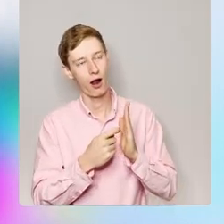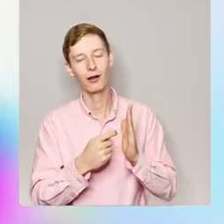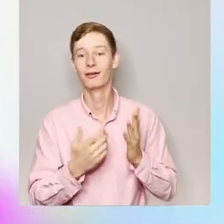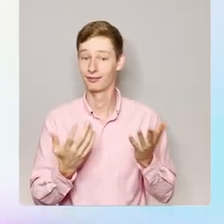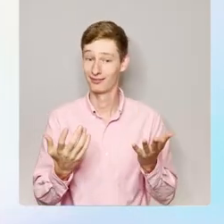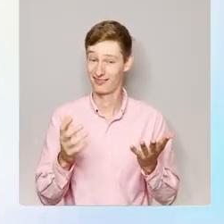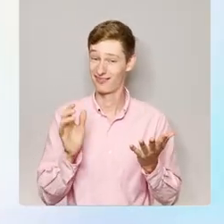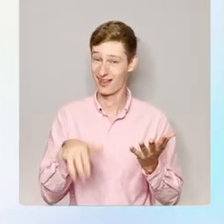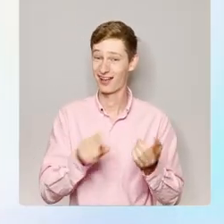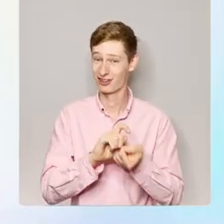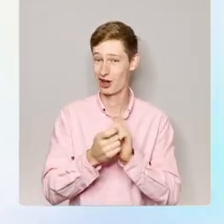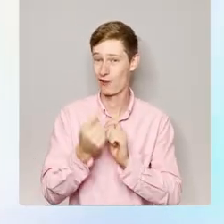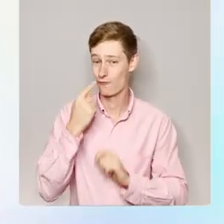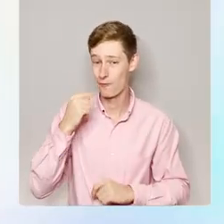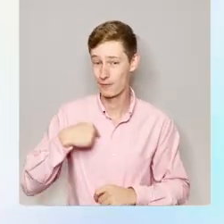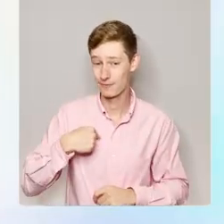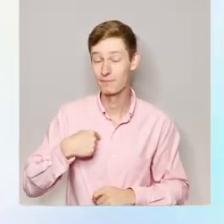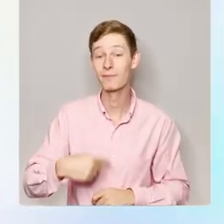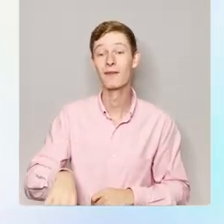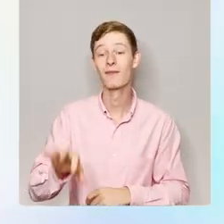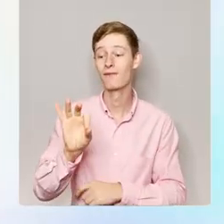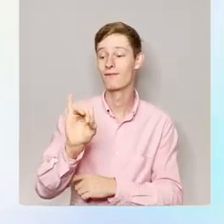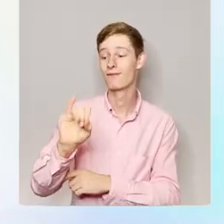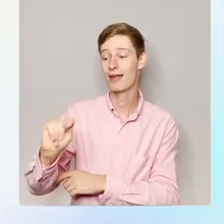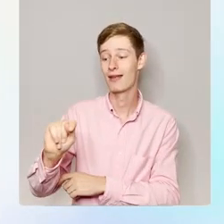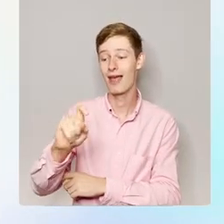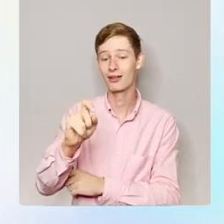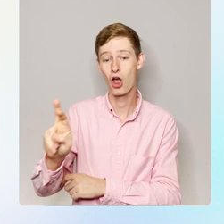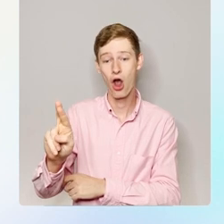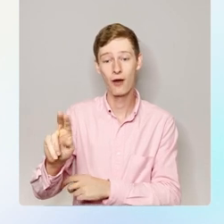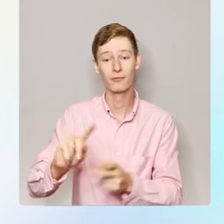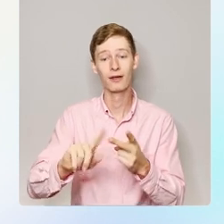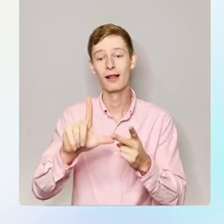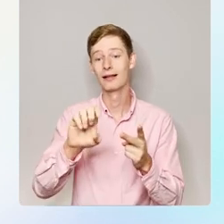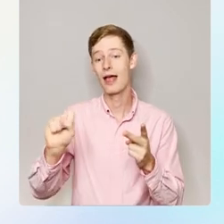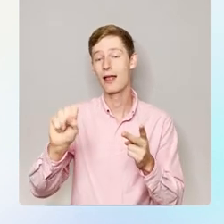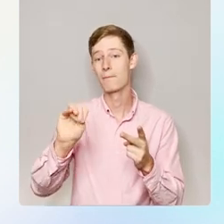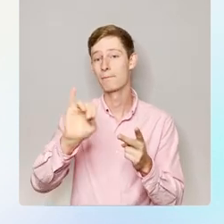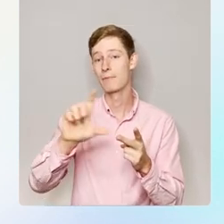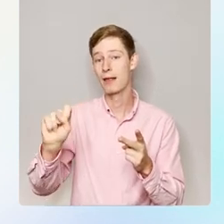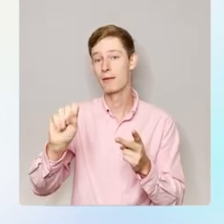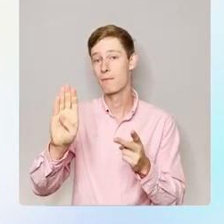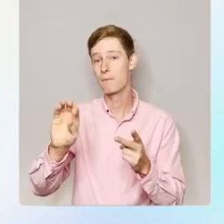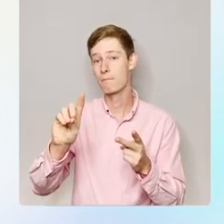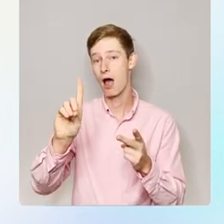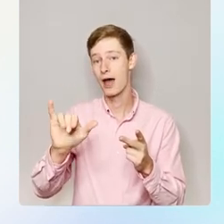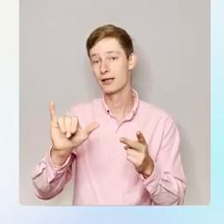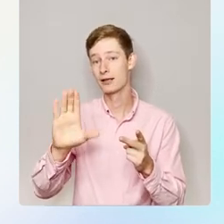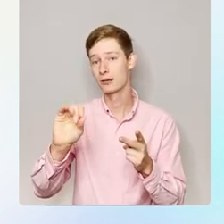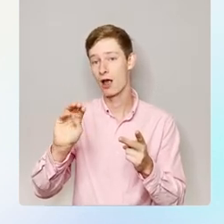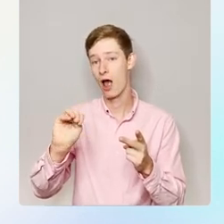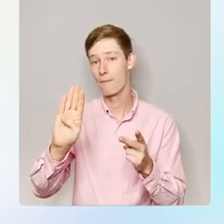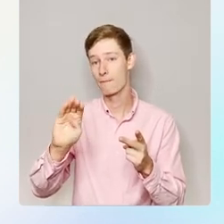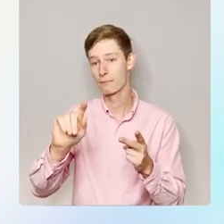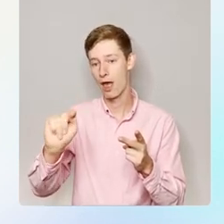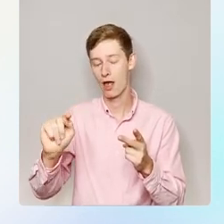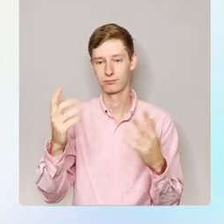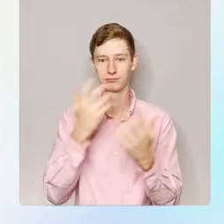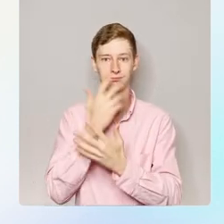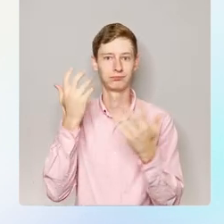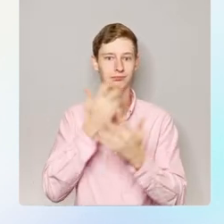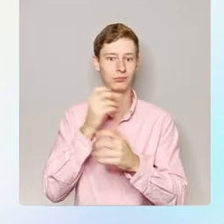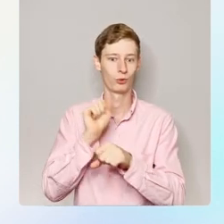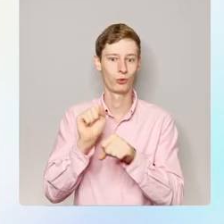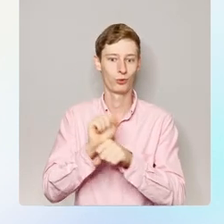me. Developers like FitXR and Les Mills Body Combat are doing incredible work here. And I